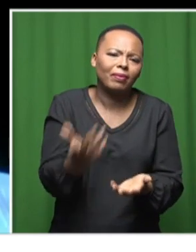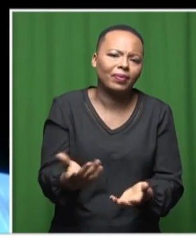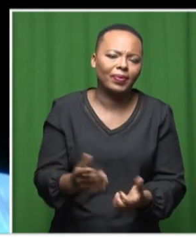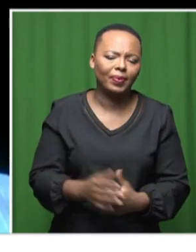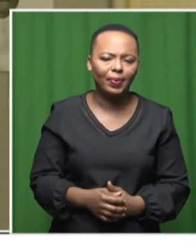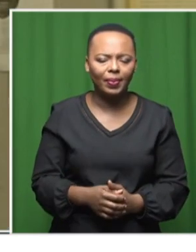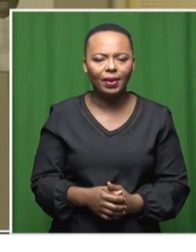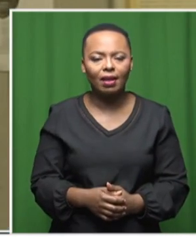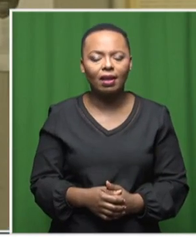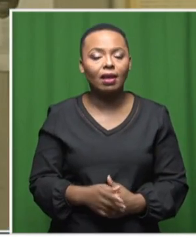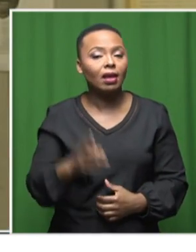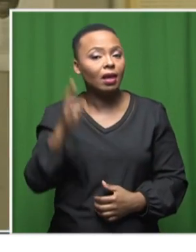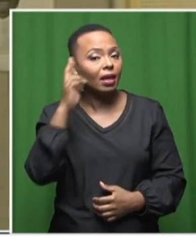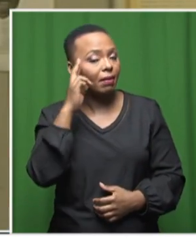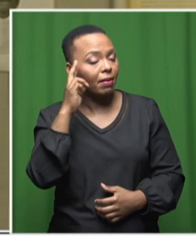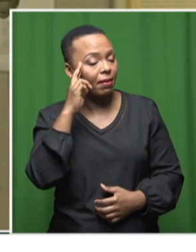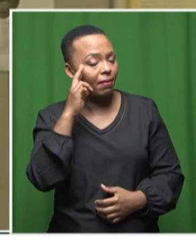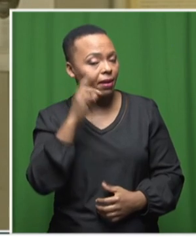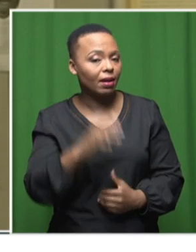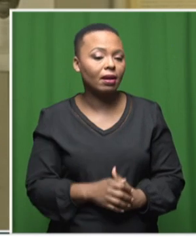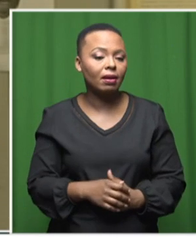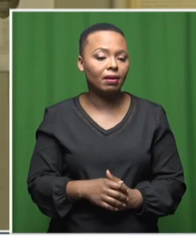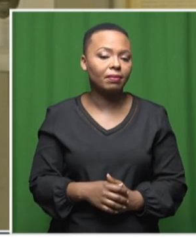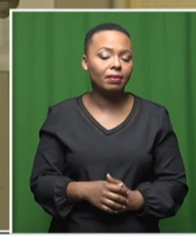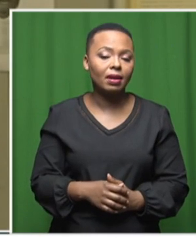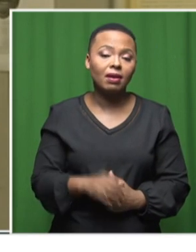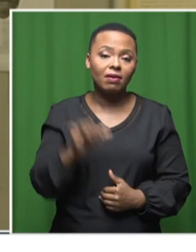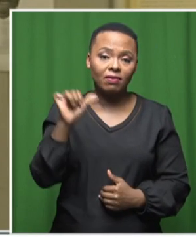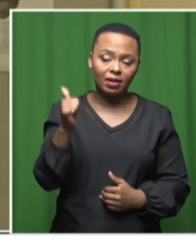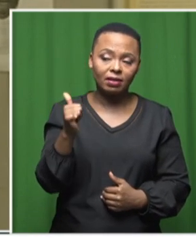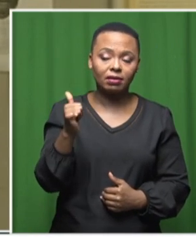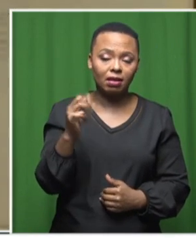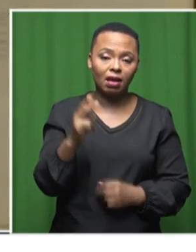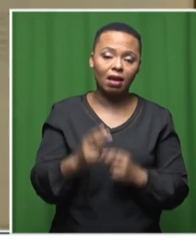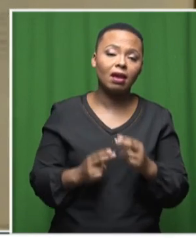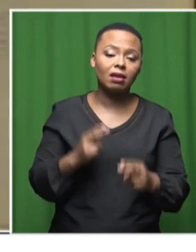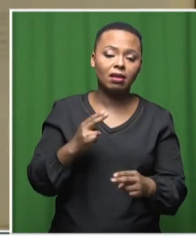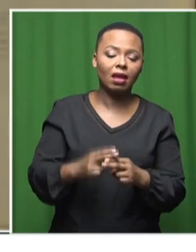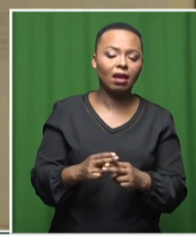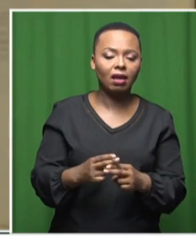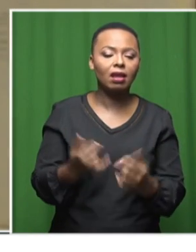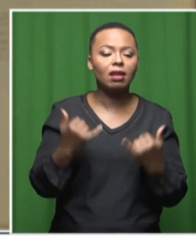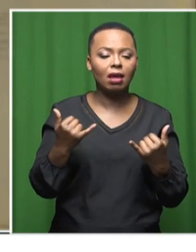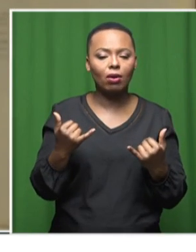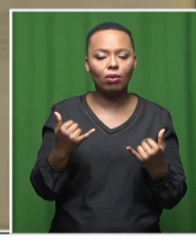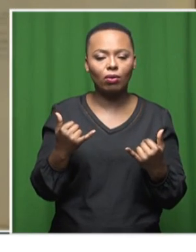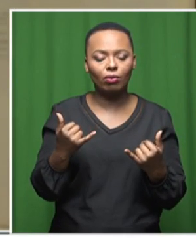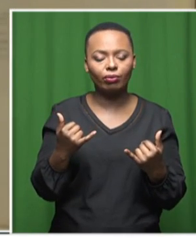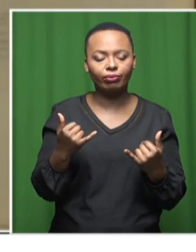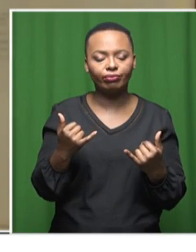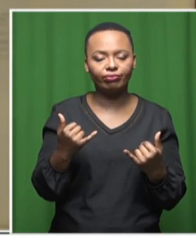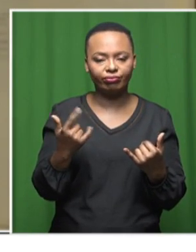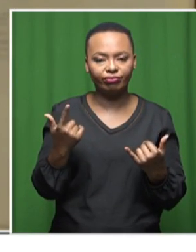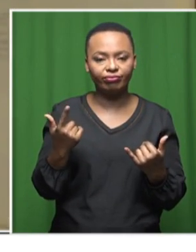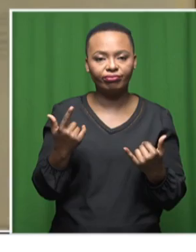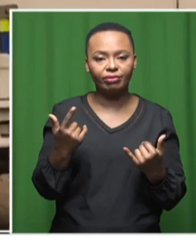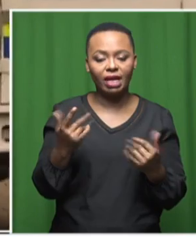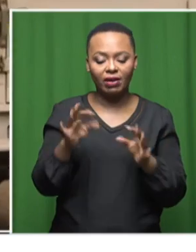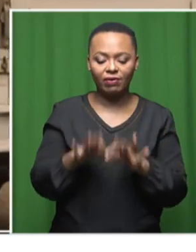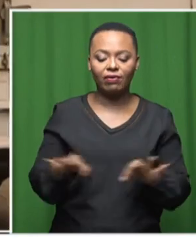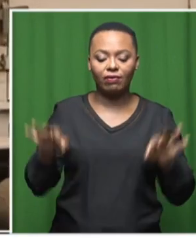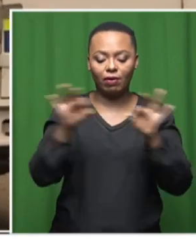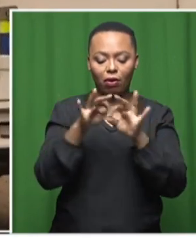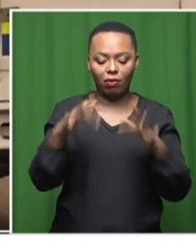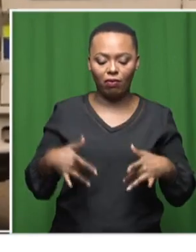just remember, first I want to say that is again the lack on our side of the value of